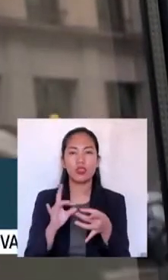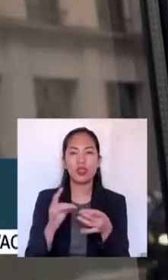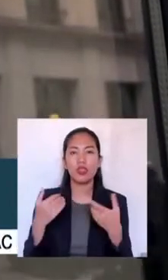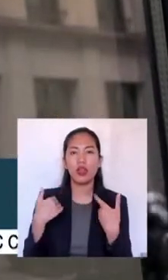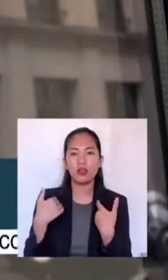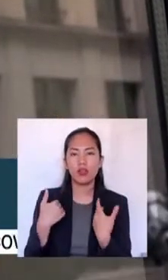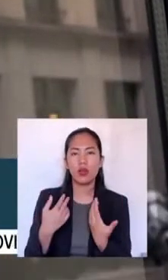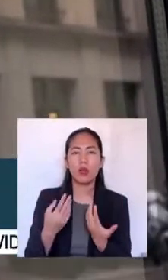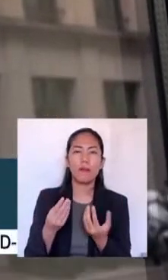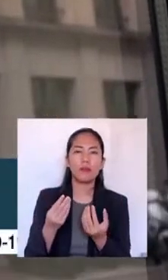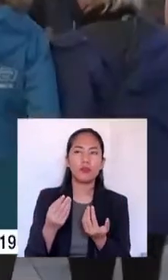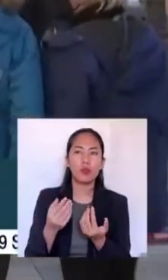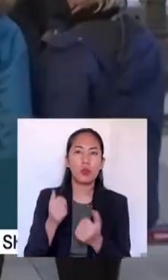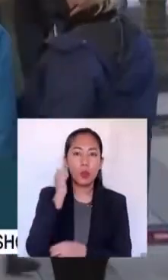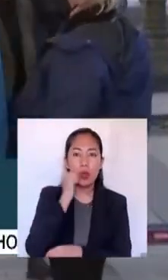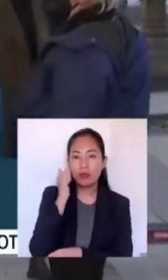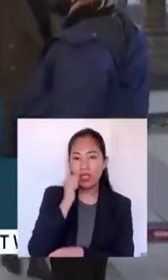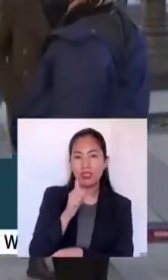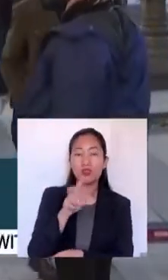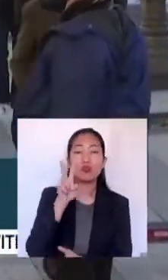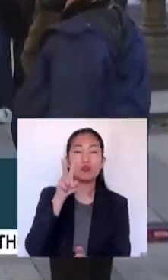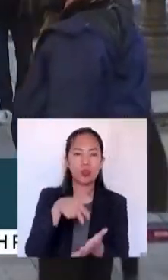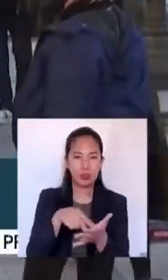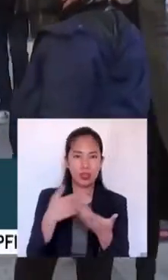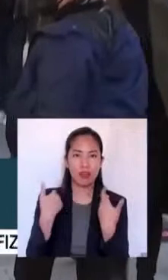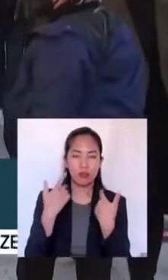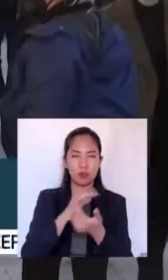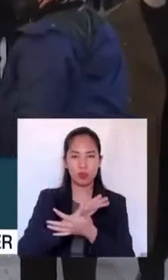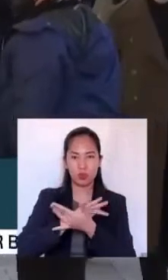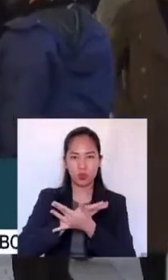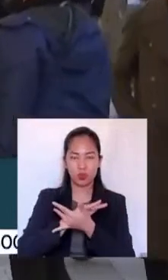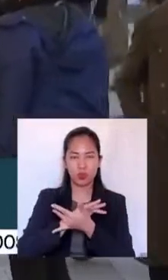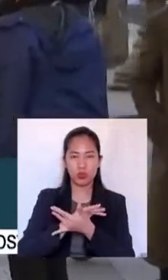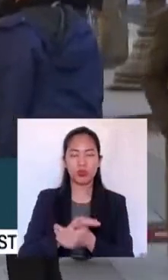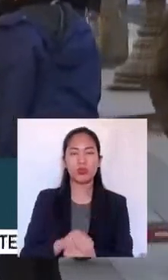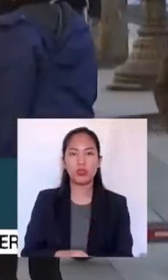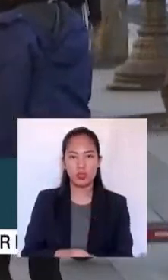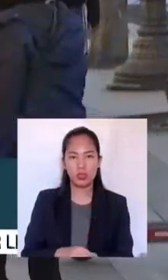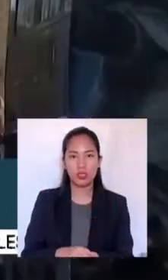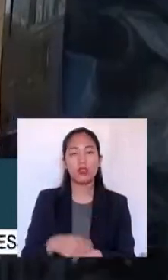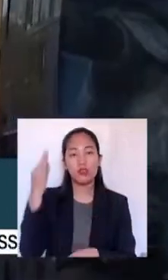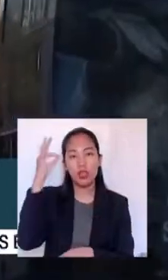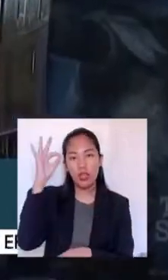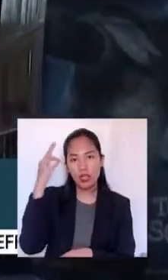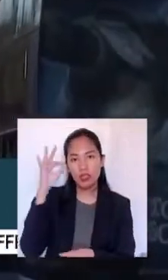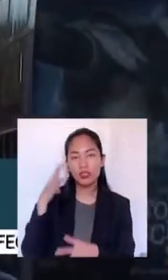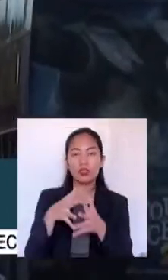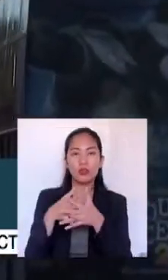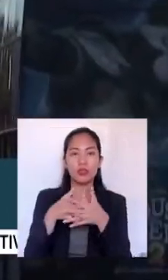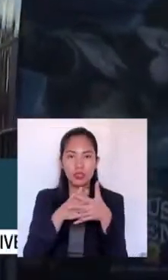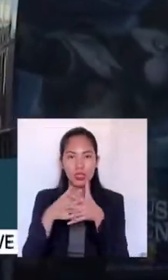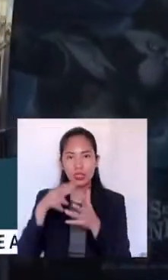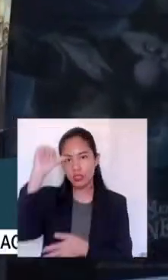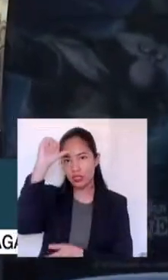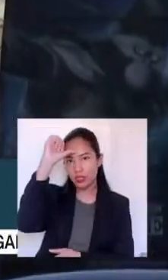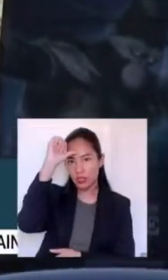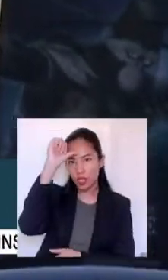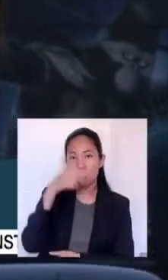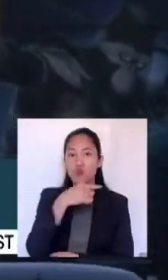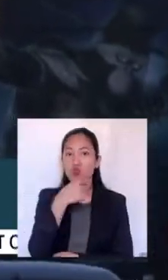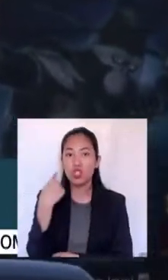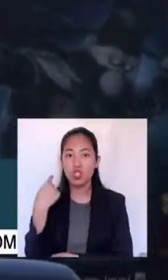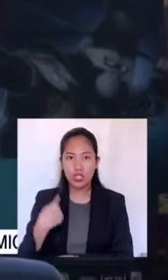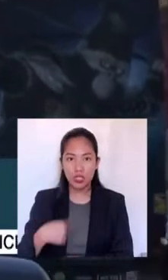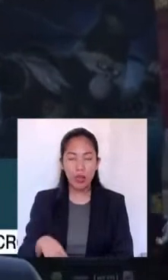for a fourth straight day. France joins the United States, India, Brazil, Britain, and Russia in having had more than